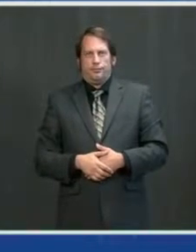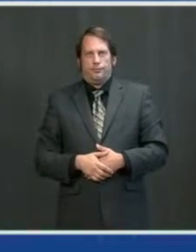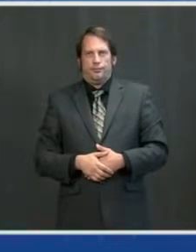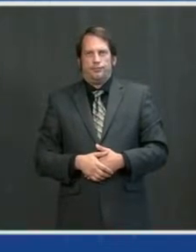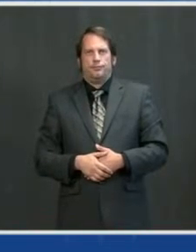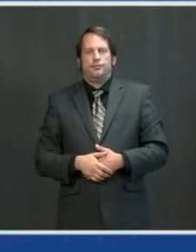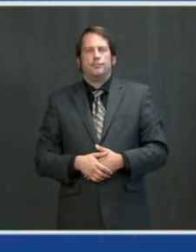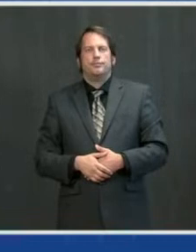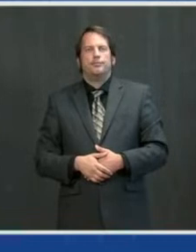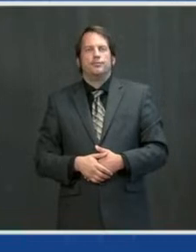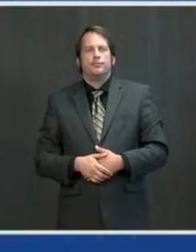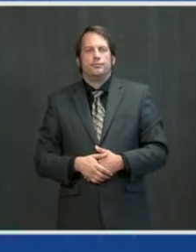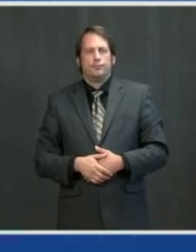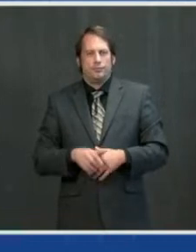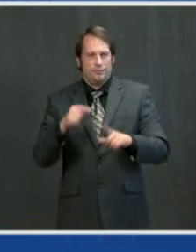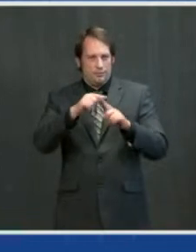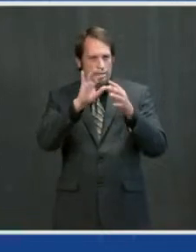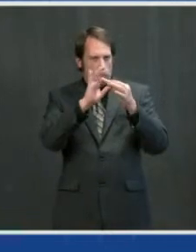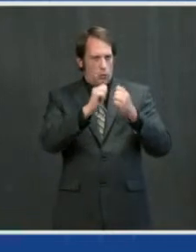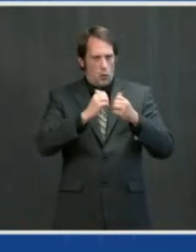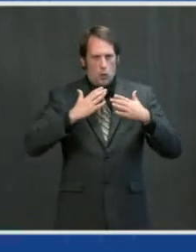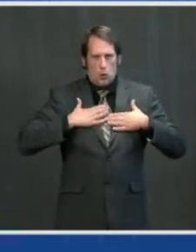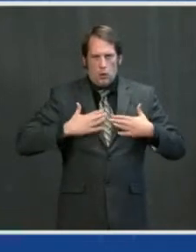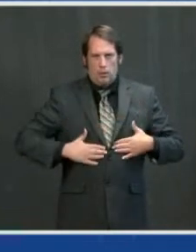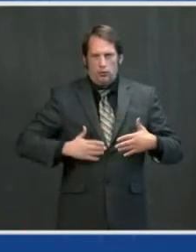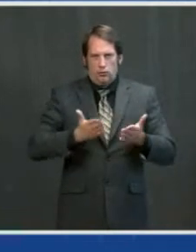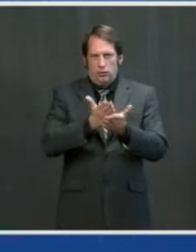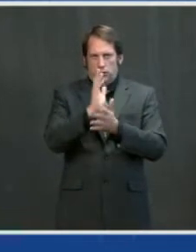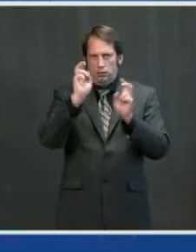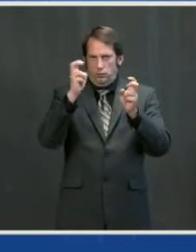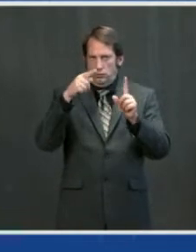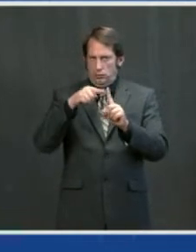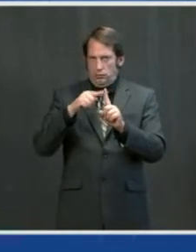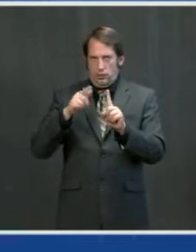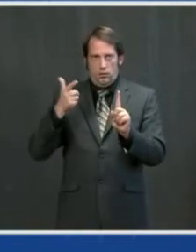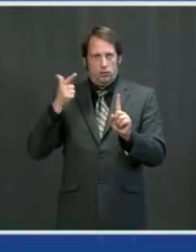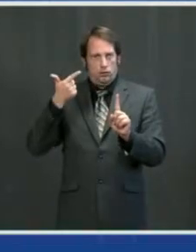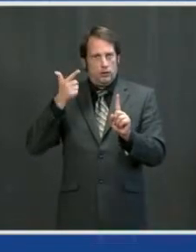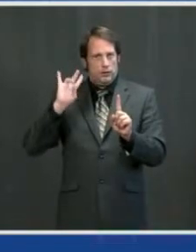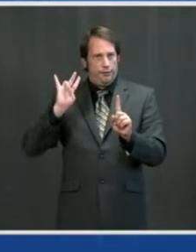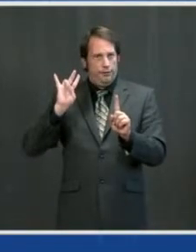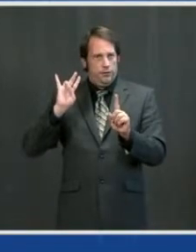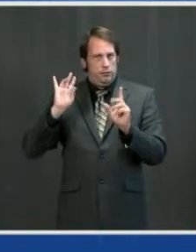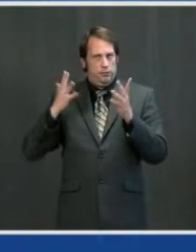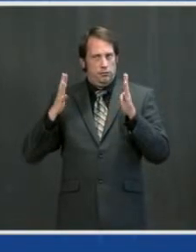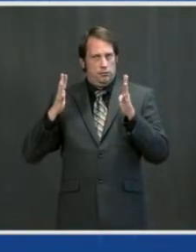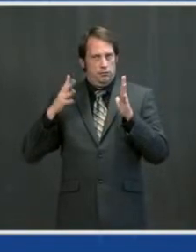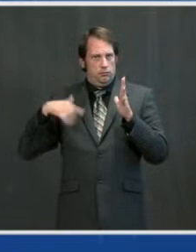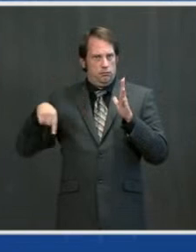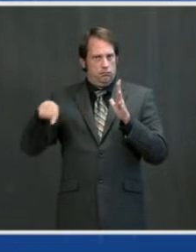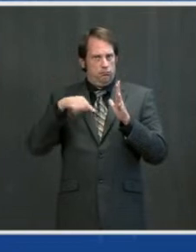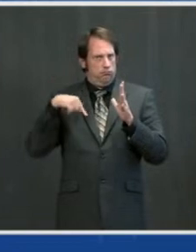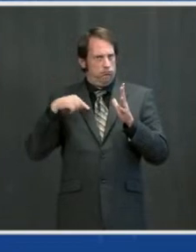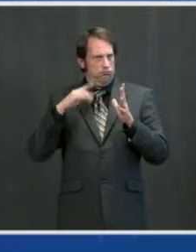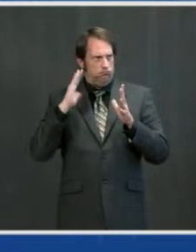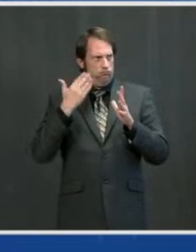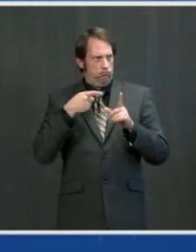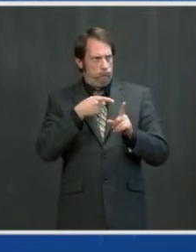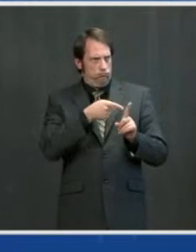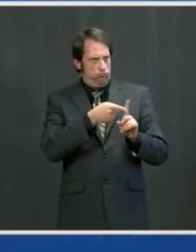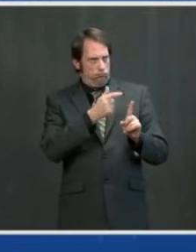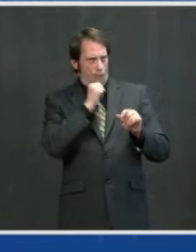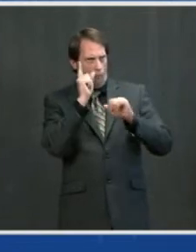two countries, but Japan is the only G7 country that has not imposed sanctions on China. Were you able to